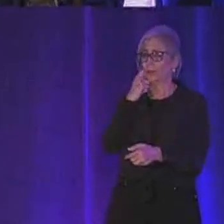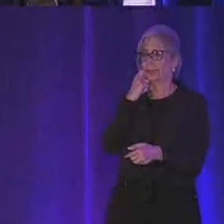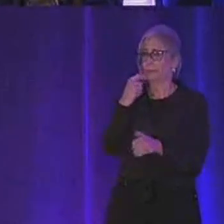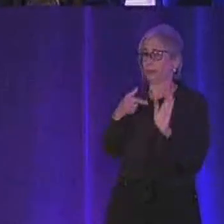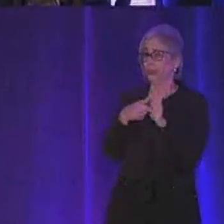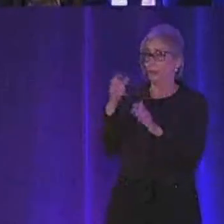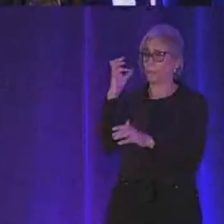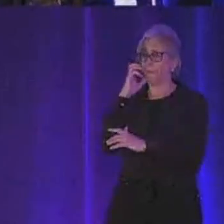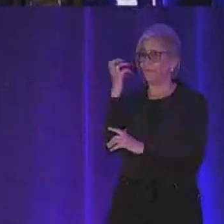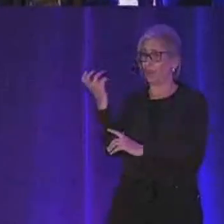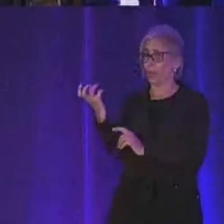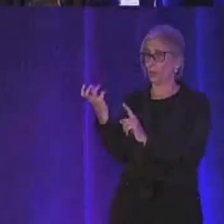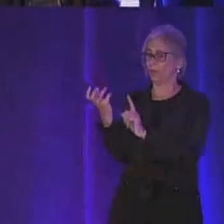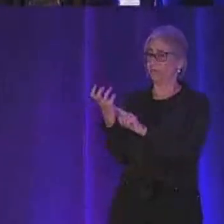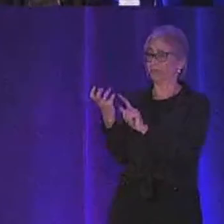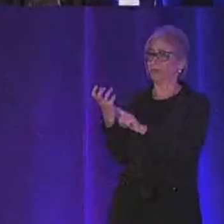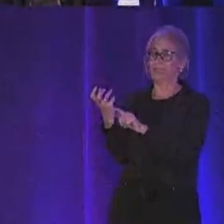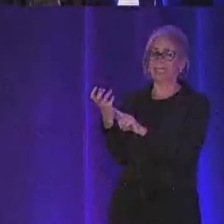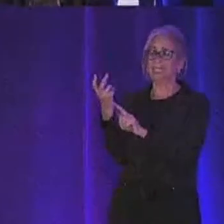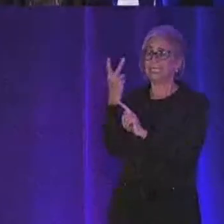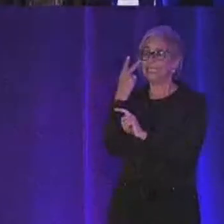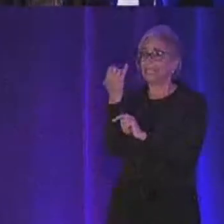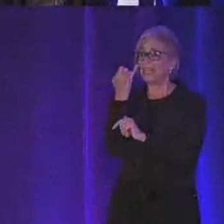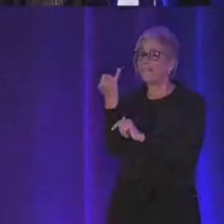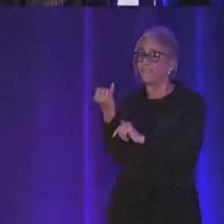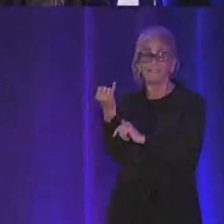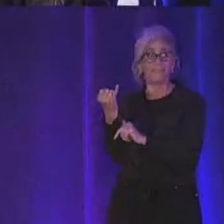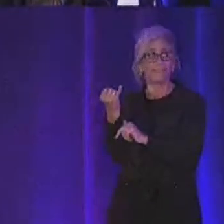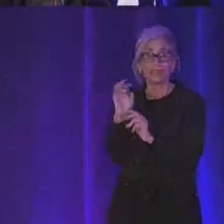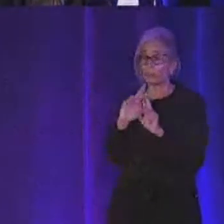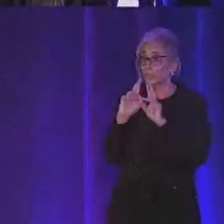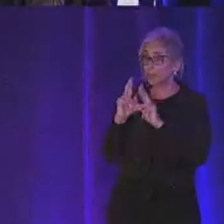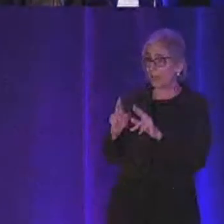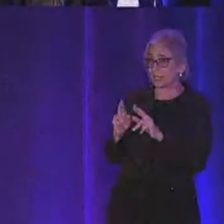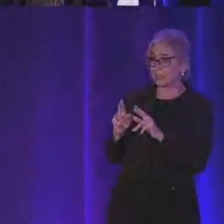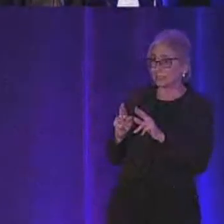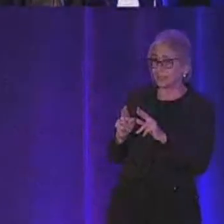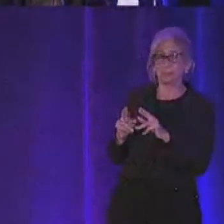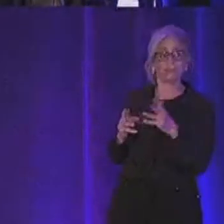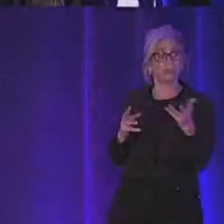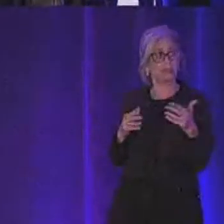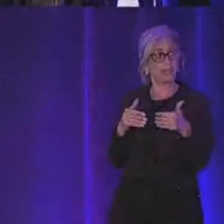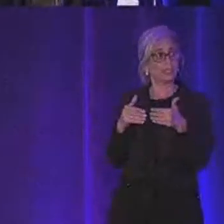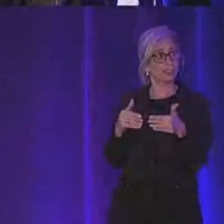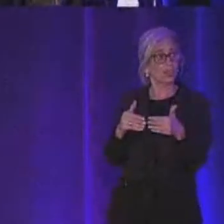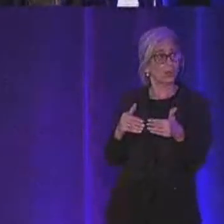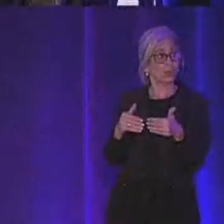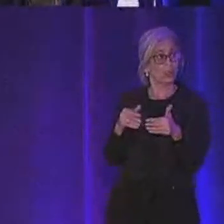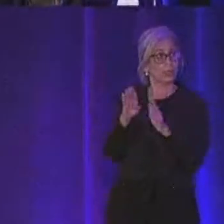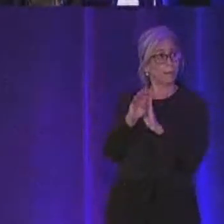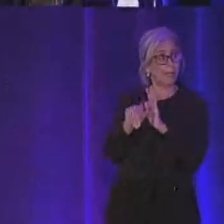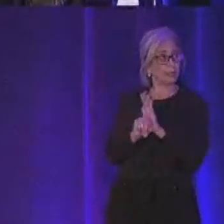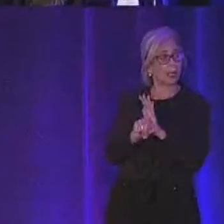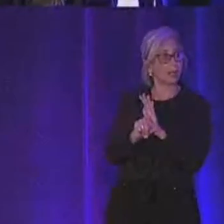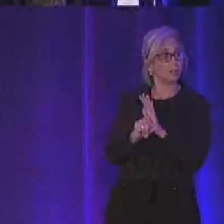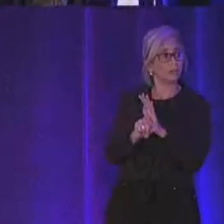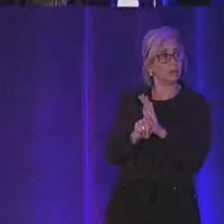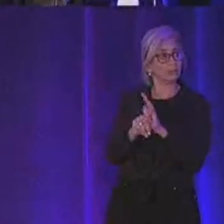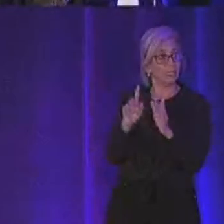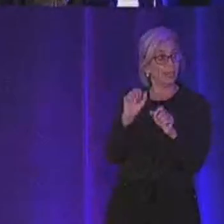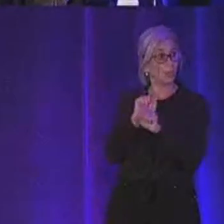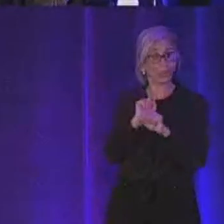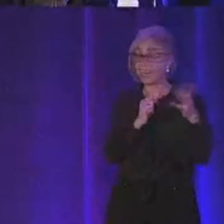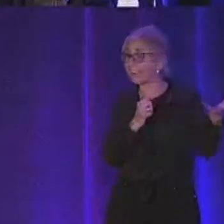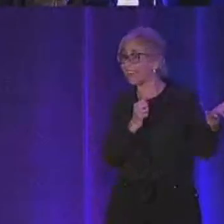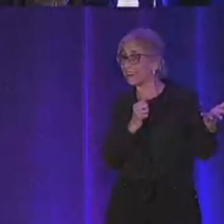phone and see if it responds. So I have color red. Let's go, I don't know, background. Is it working? Oh, it